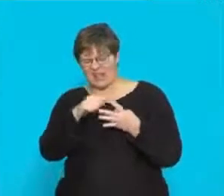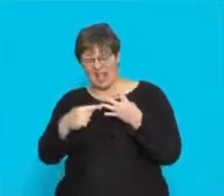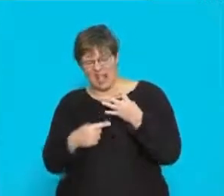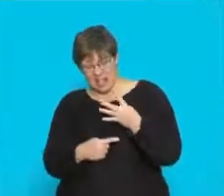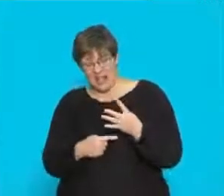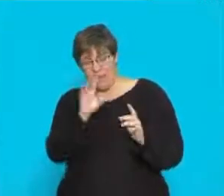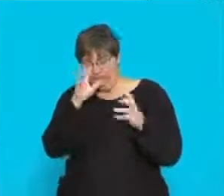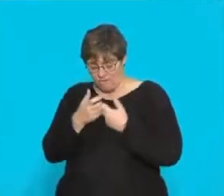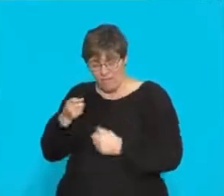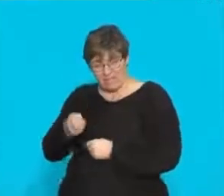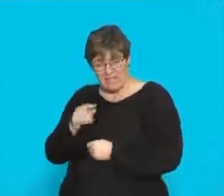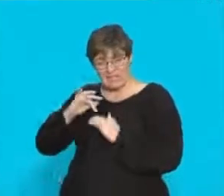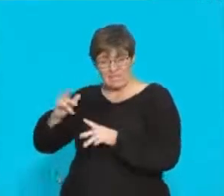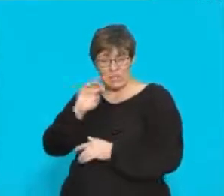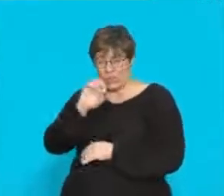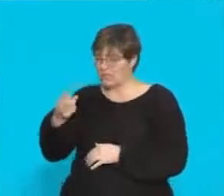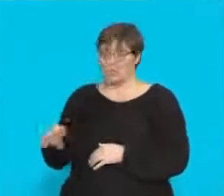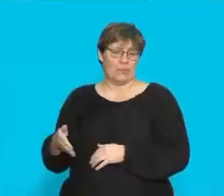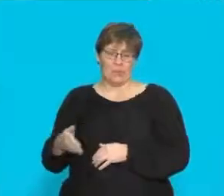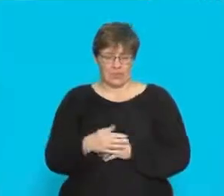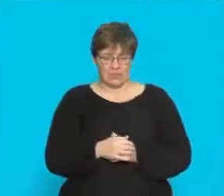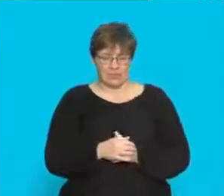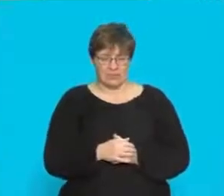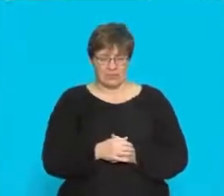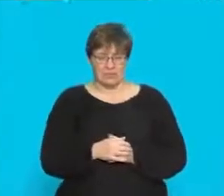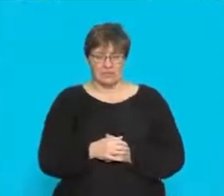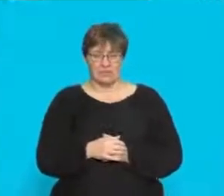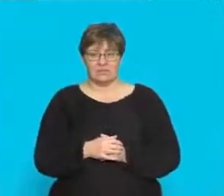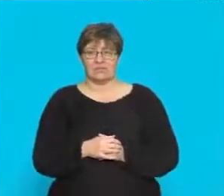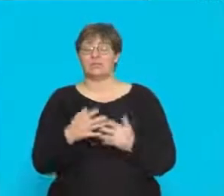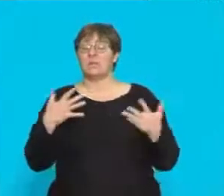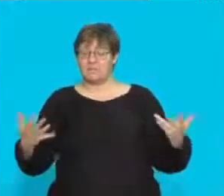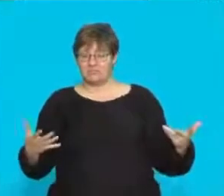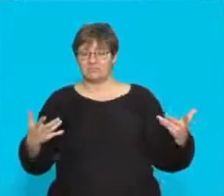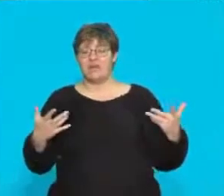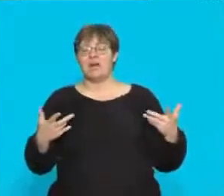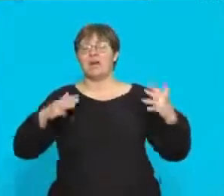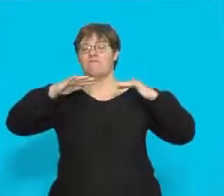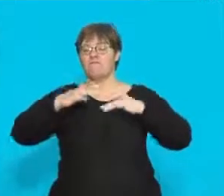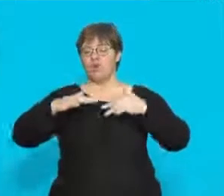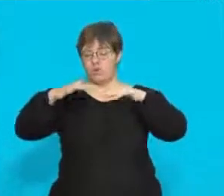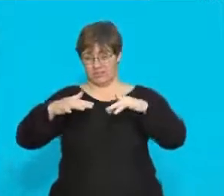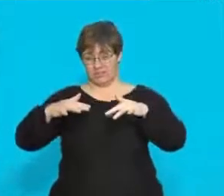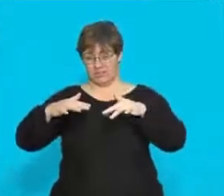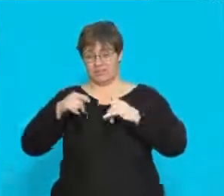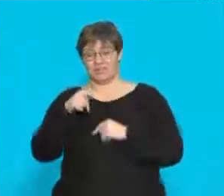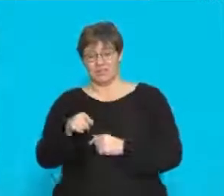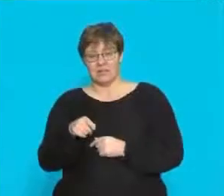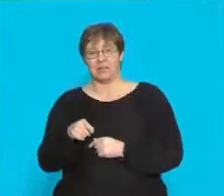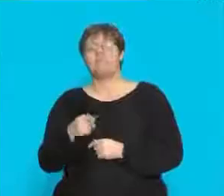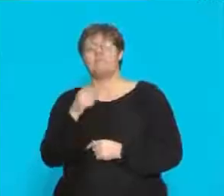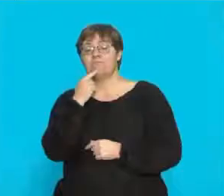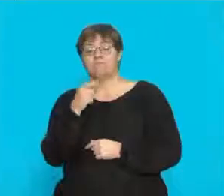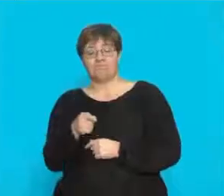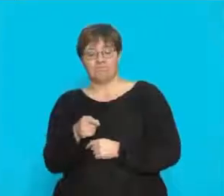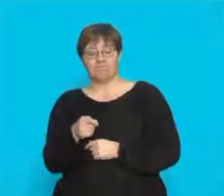all of those kind of secondary tissues here. So what they are, they're large masses of floating tissue, and these, as I